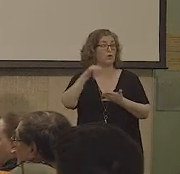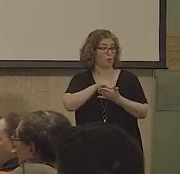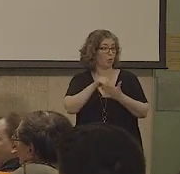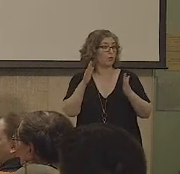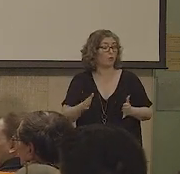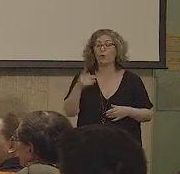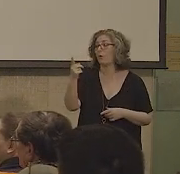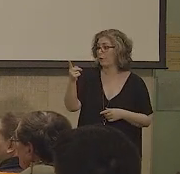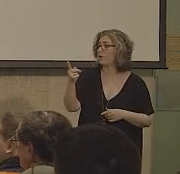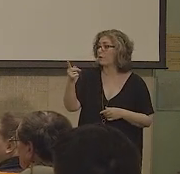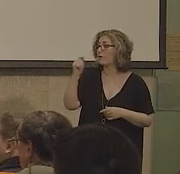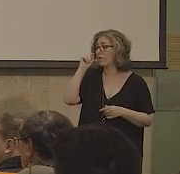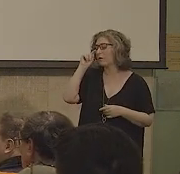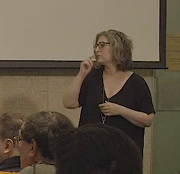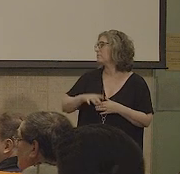Yorker